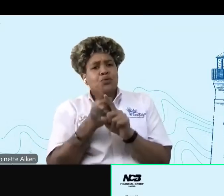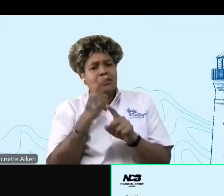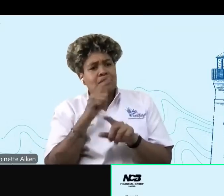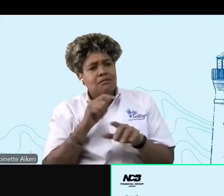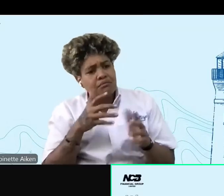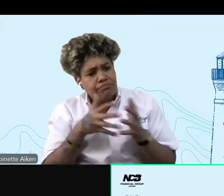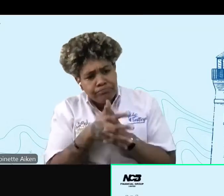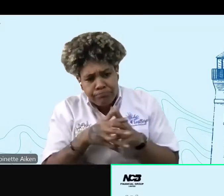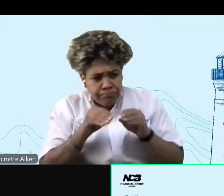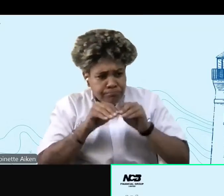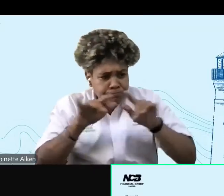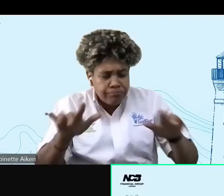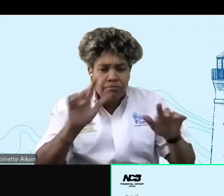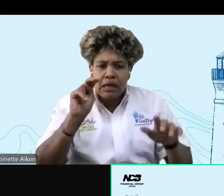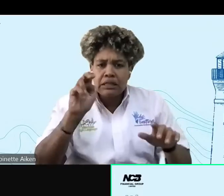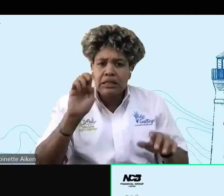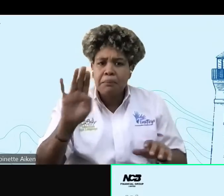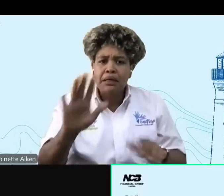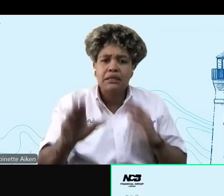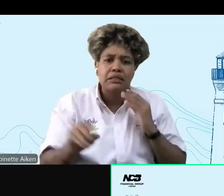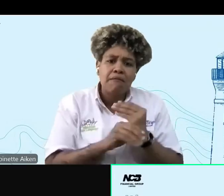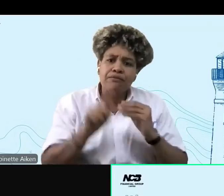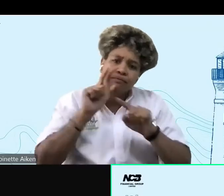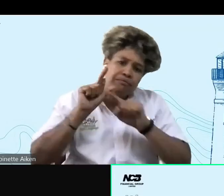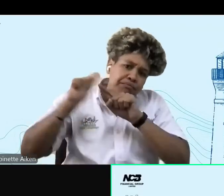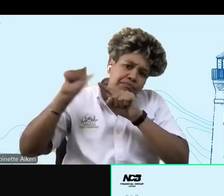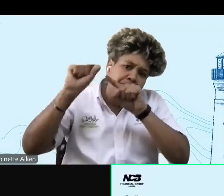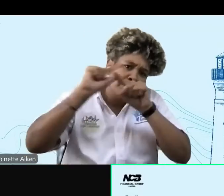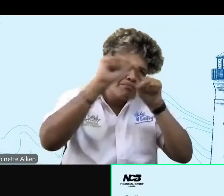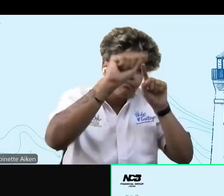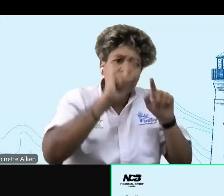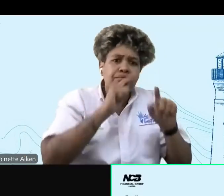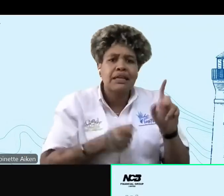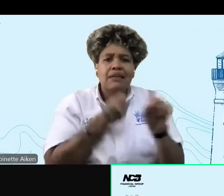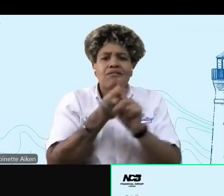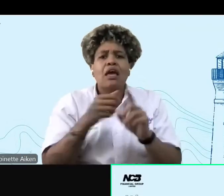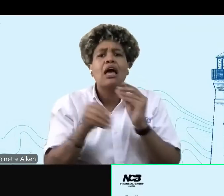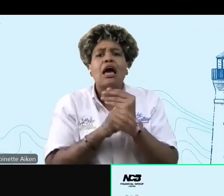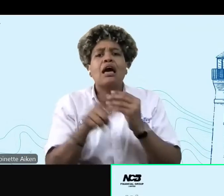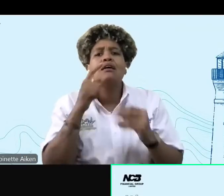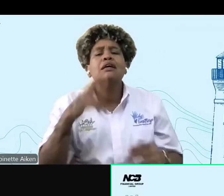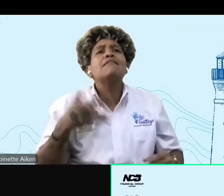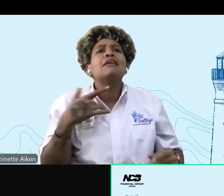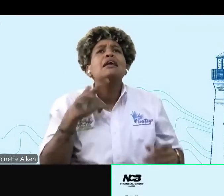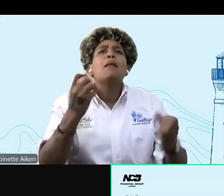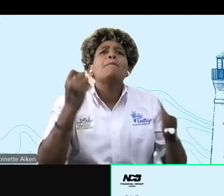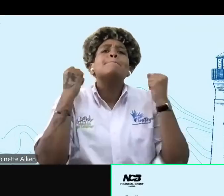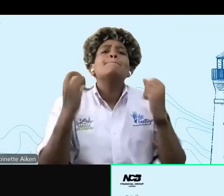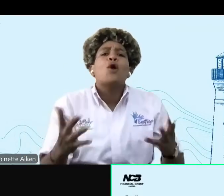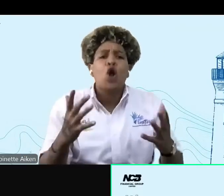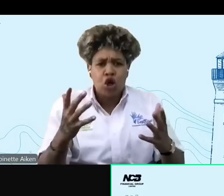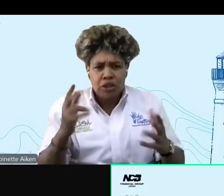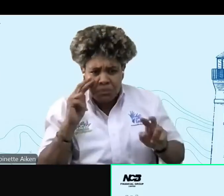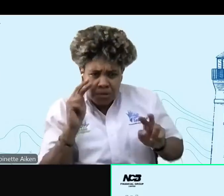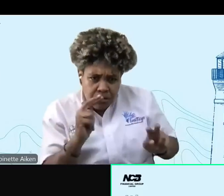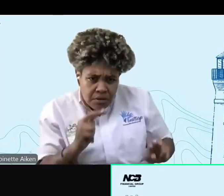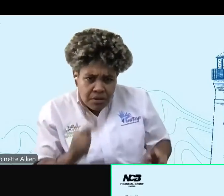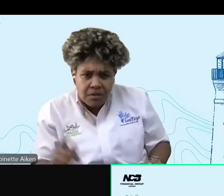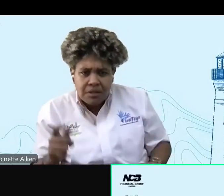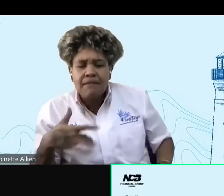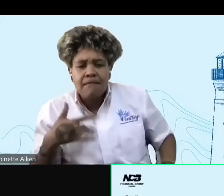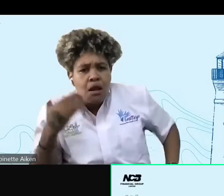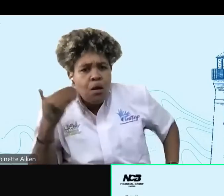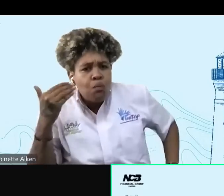in NCB Capital Markets is that it has exponential effects in the sense that there are multiple bites of the apple, so to